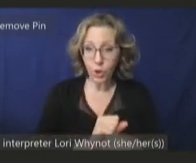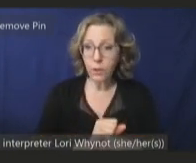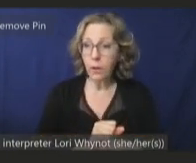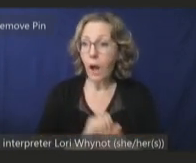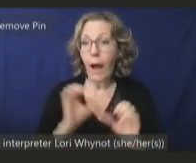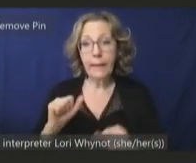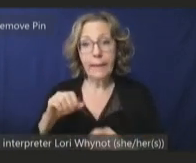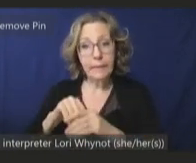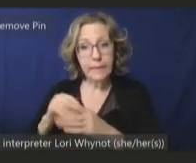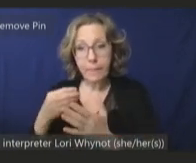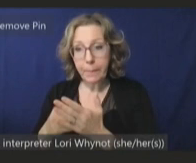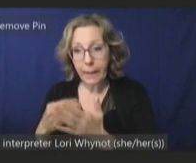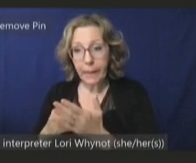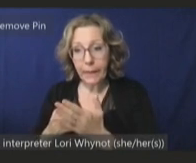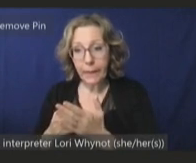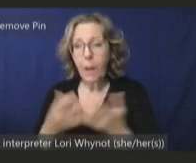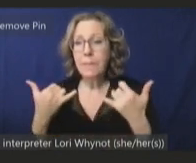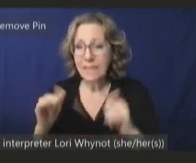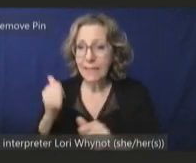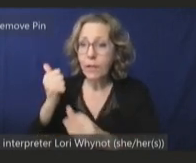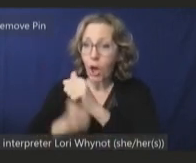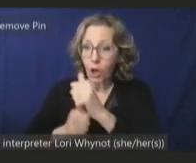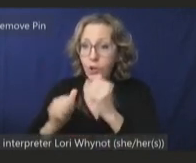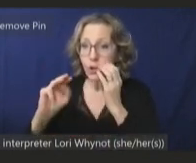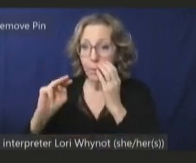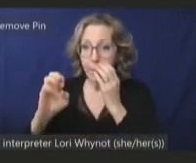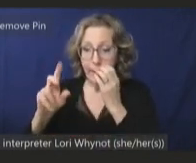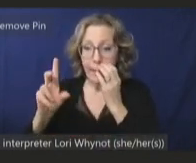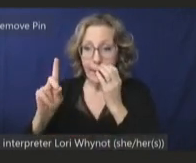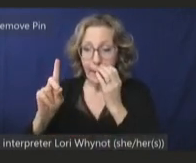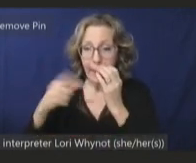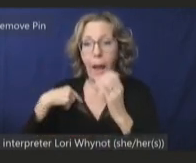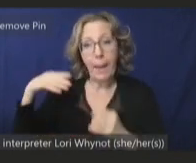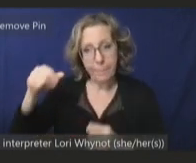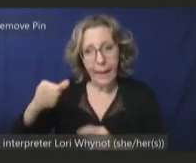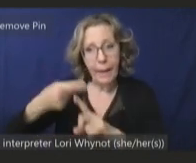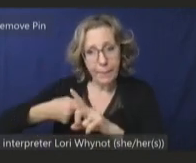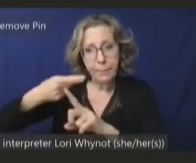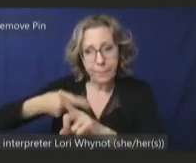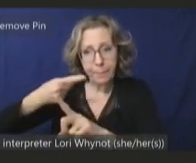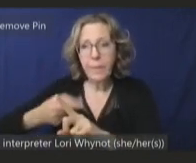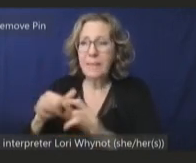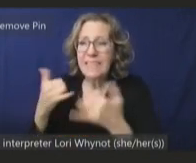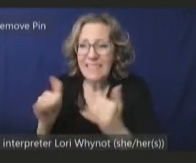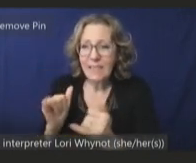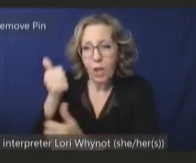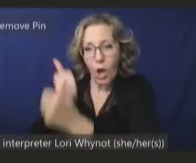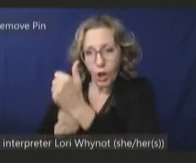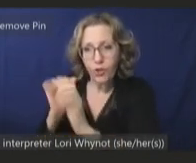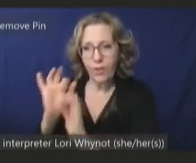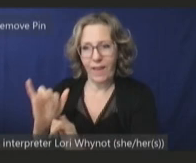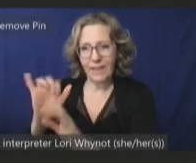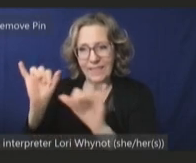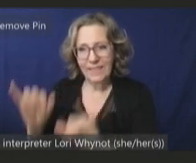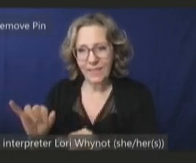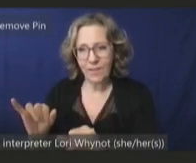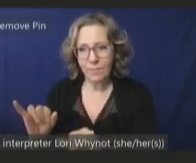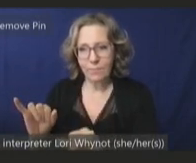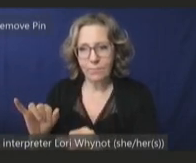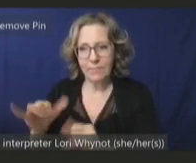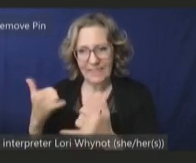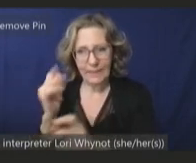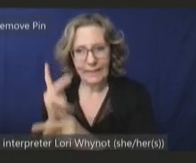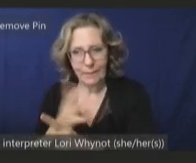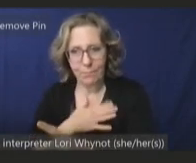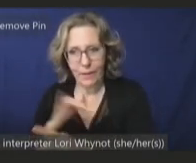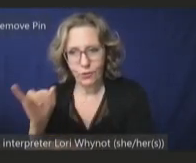on Medicaid. But I pay a monthly premium for my Medicaid, but it still allows me to stay on it. So this is one thing that we recommended